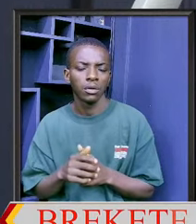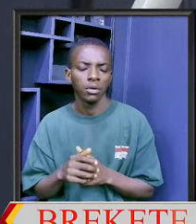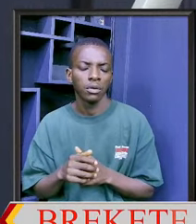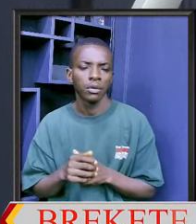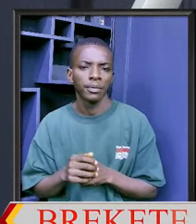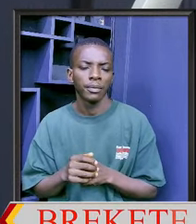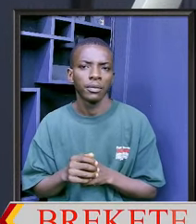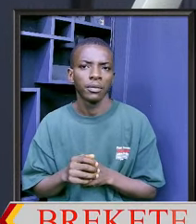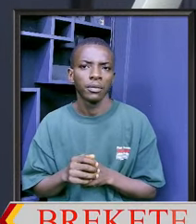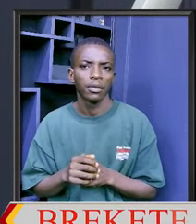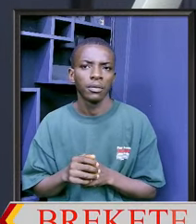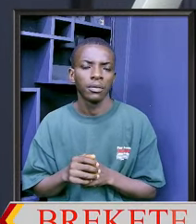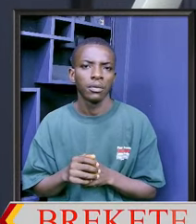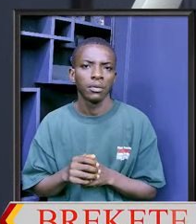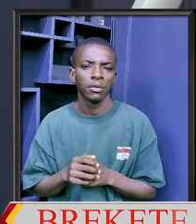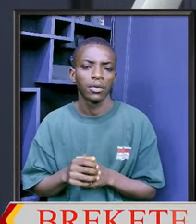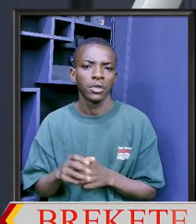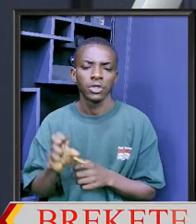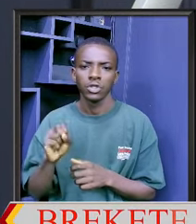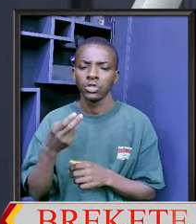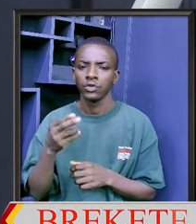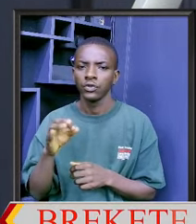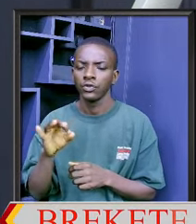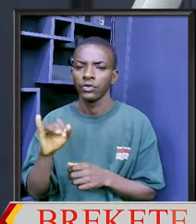Wa alaikum assalam. Shafiu.